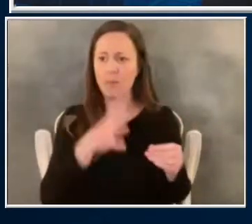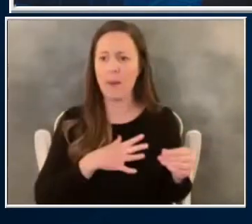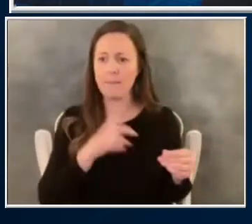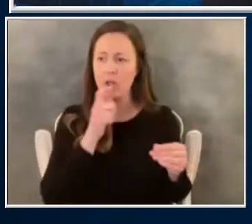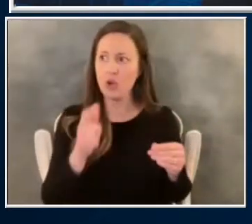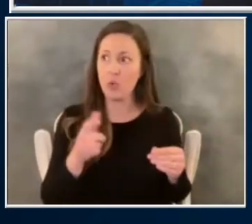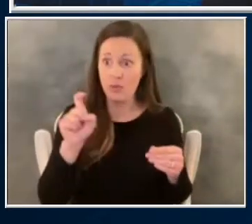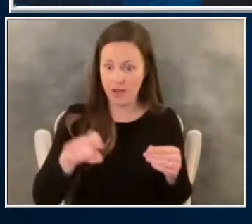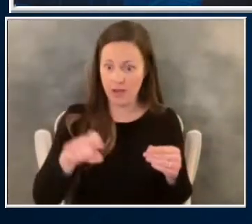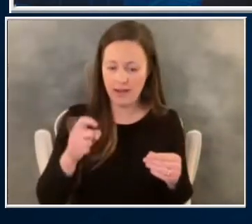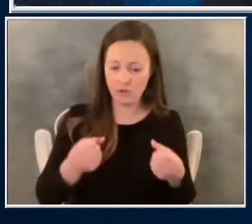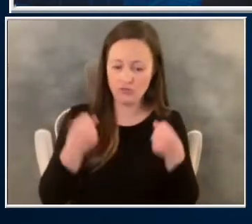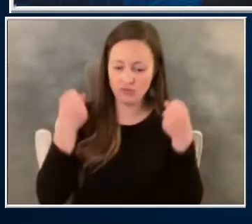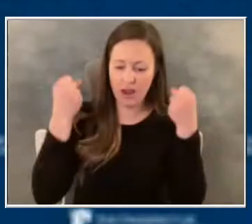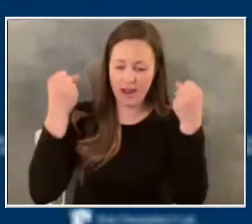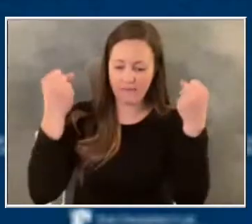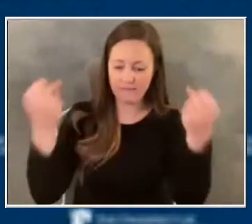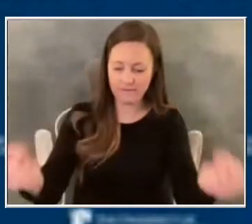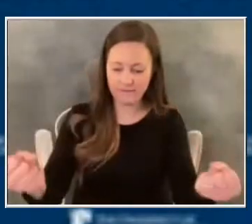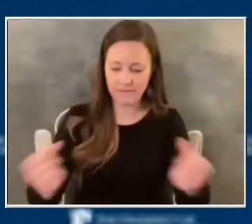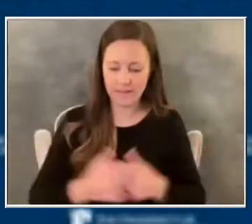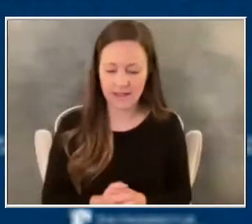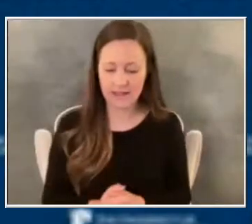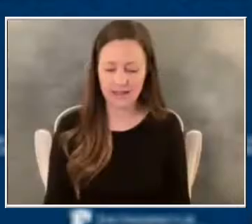for delivery?